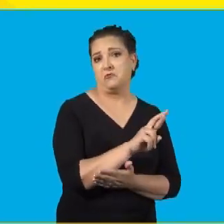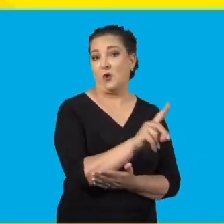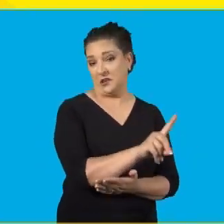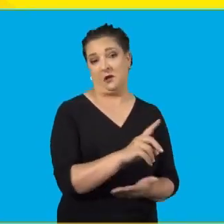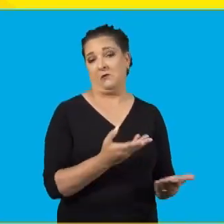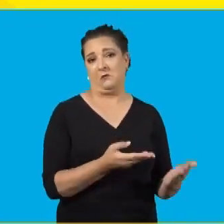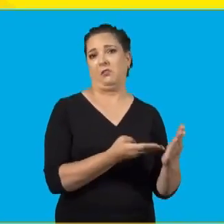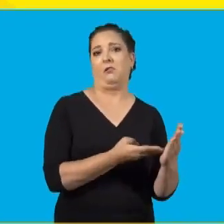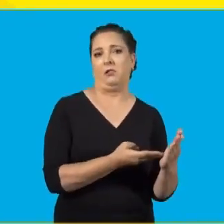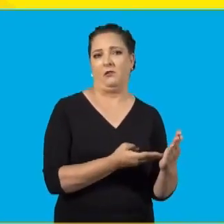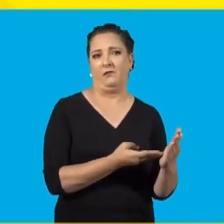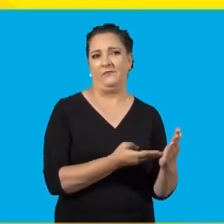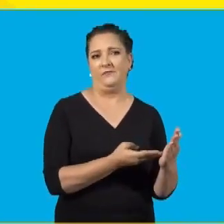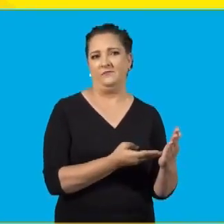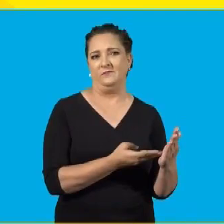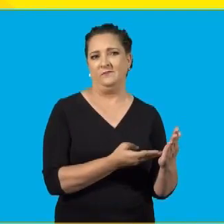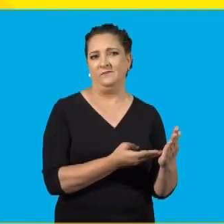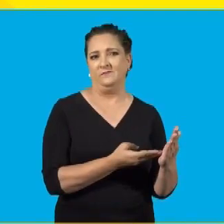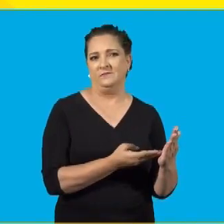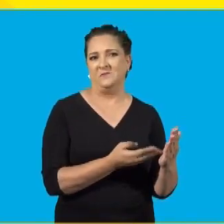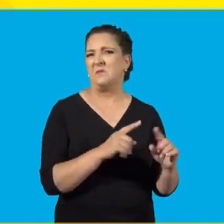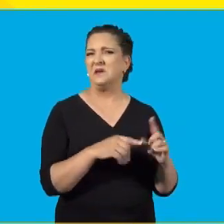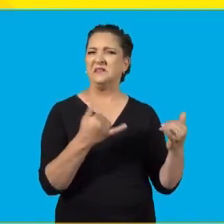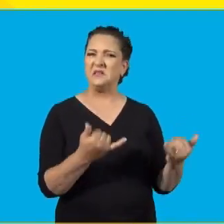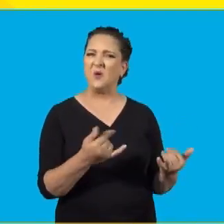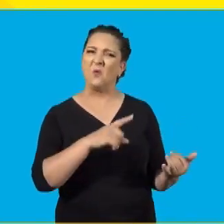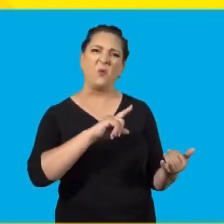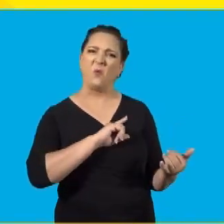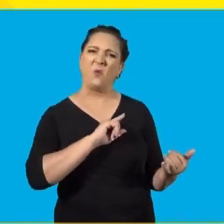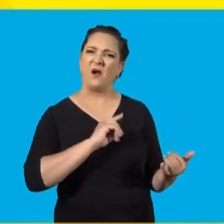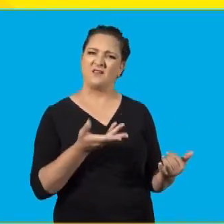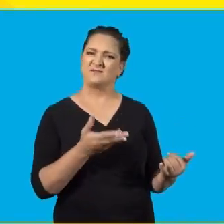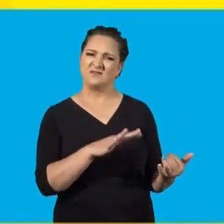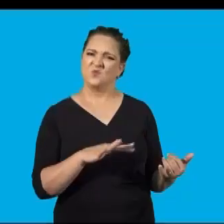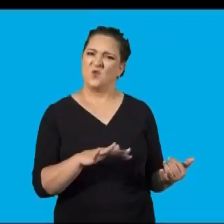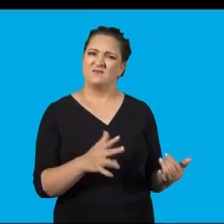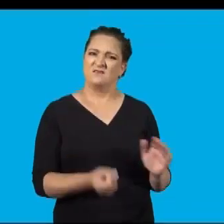at 1 rand. But what would have led to such a situation?